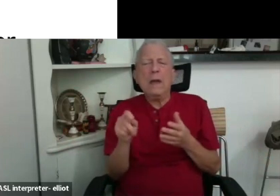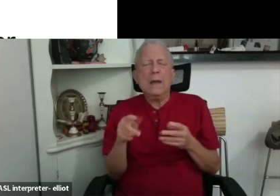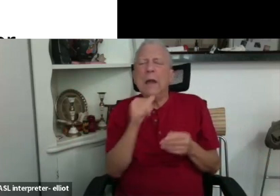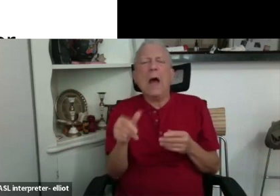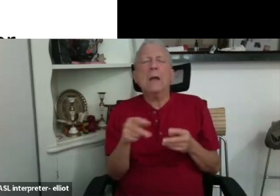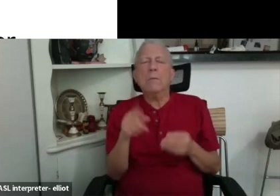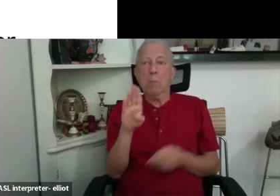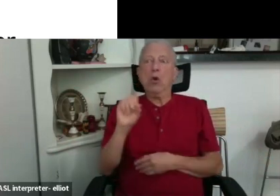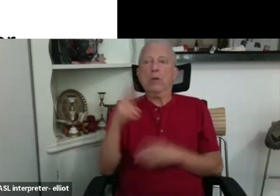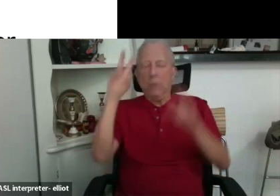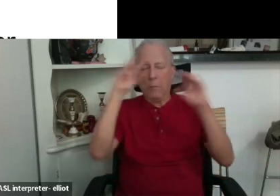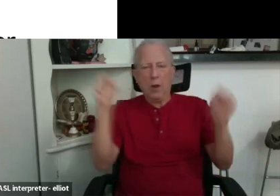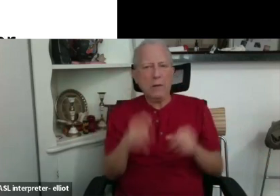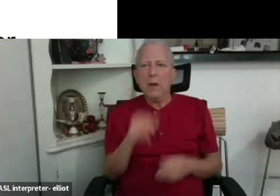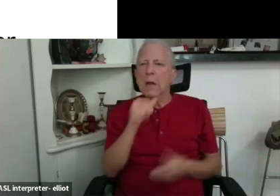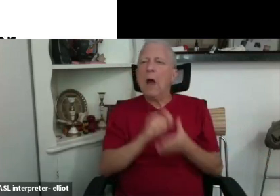at the time. So